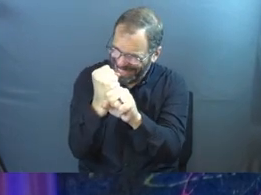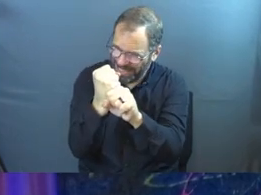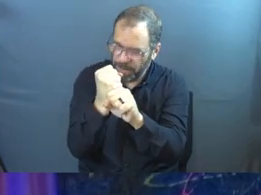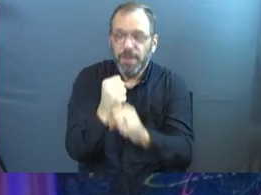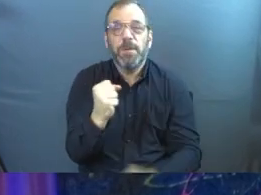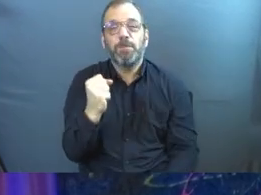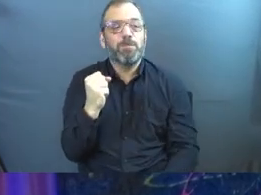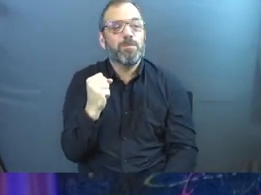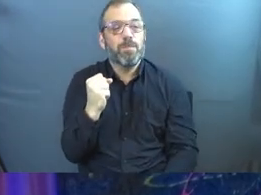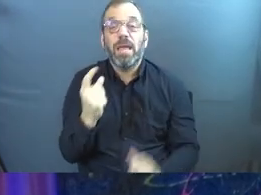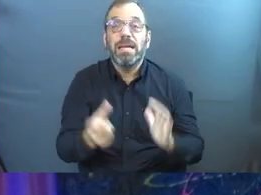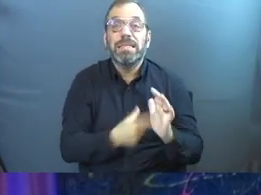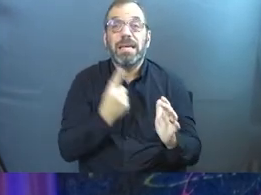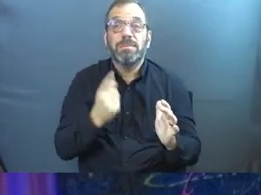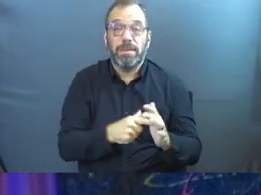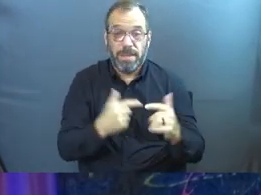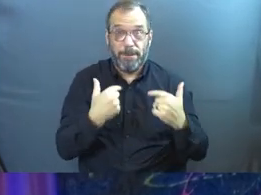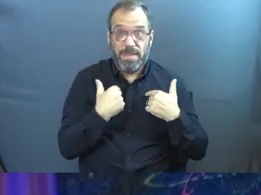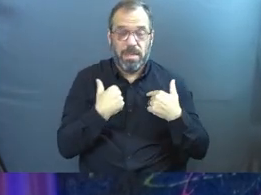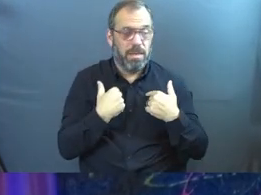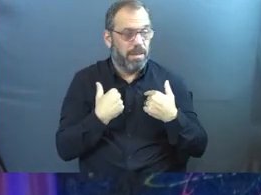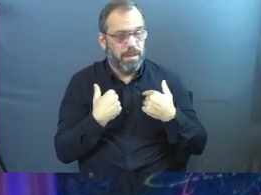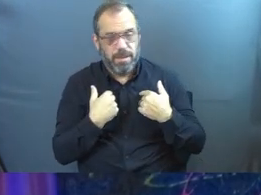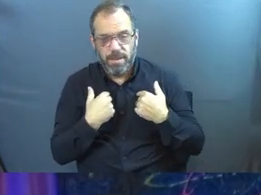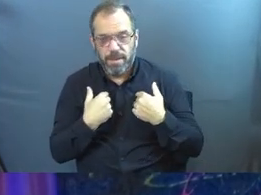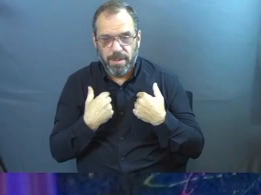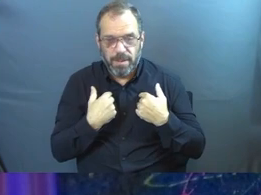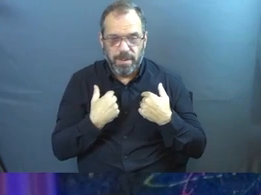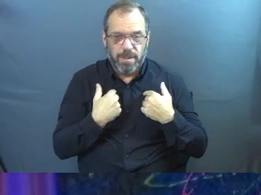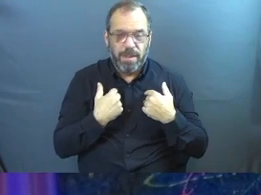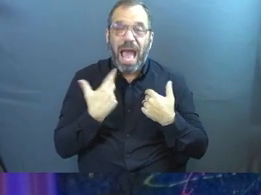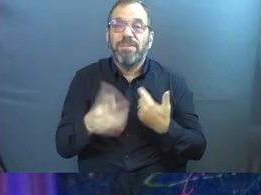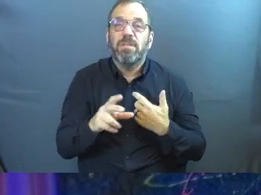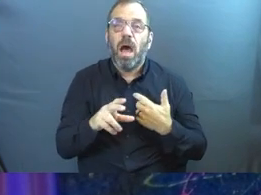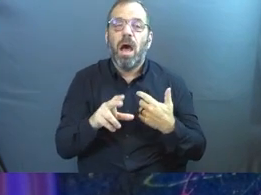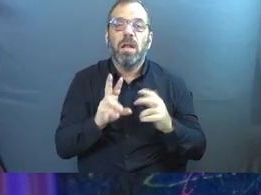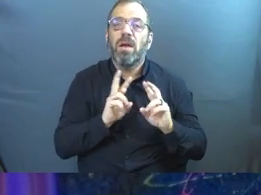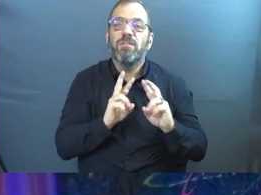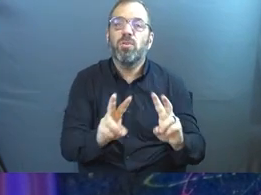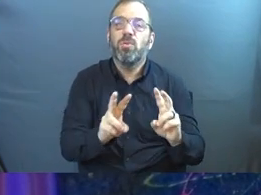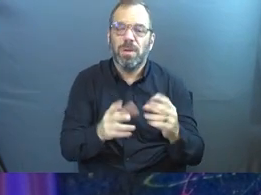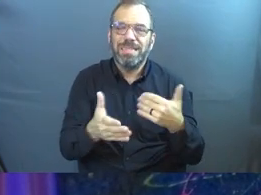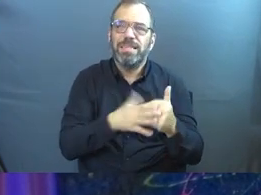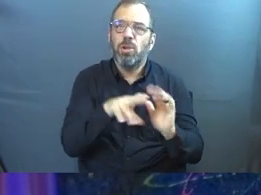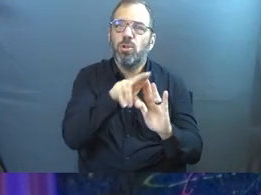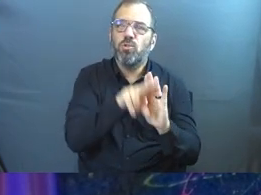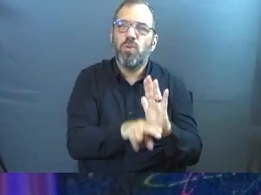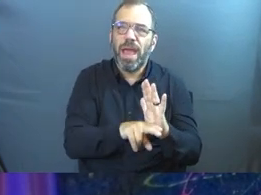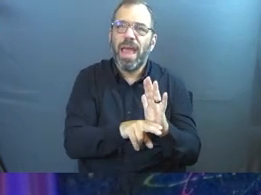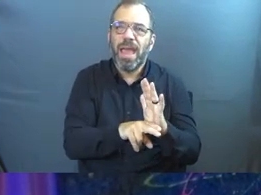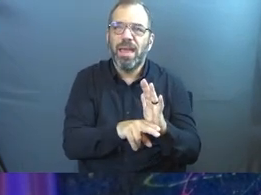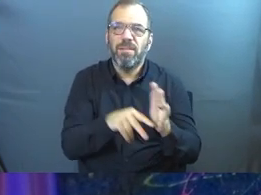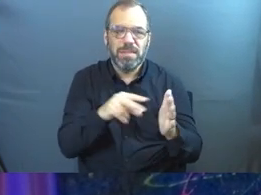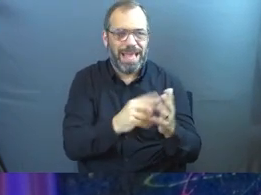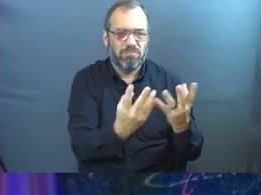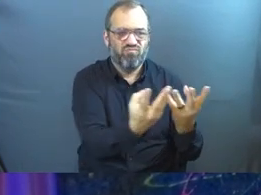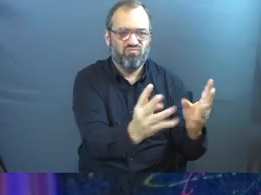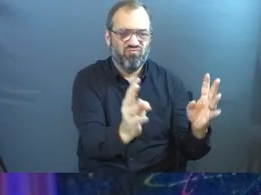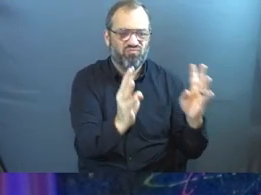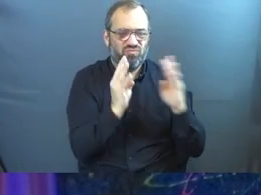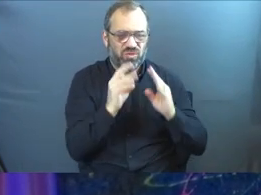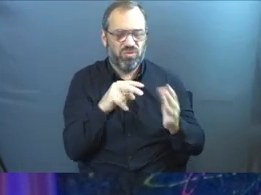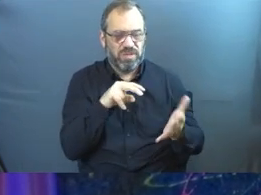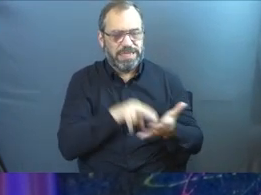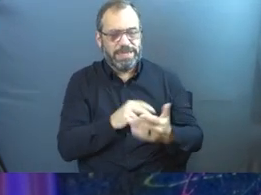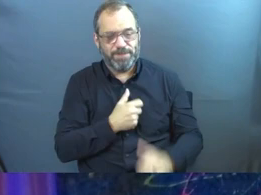There's times I've gone and done graveside service with a family who's lost someone that they love. And